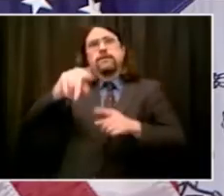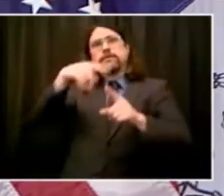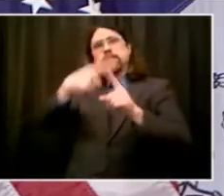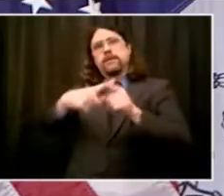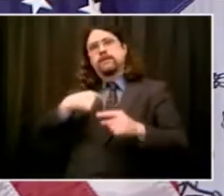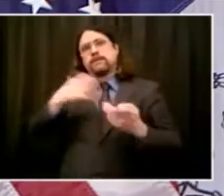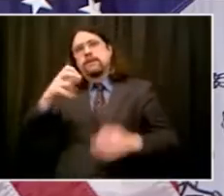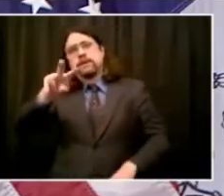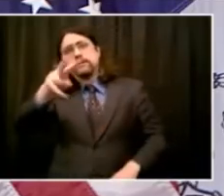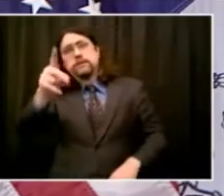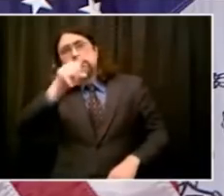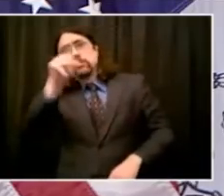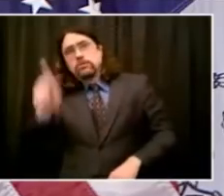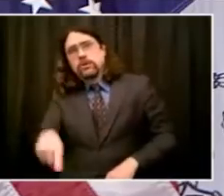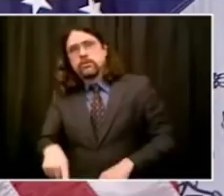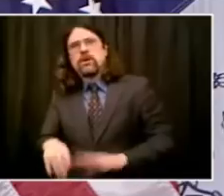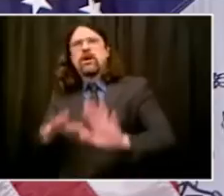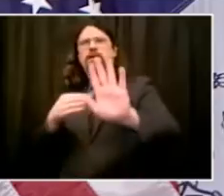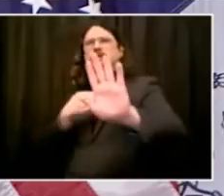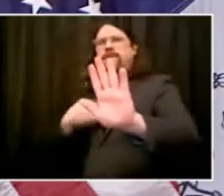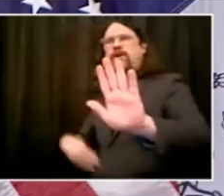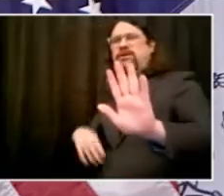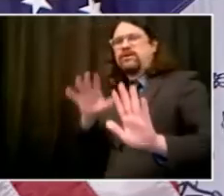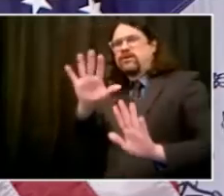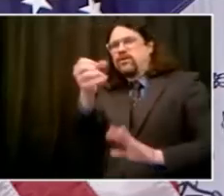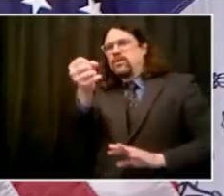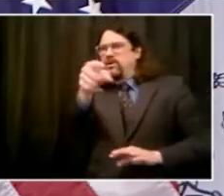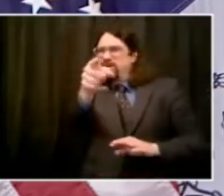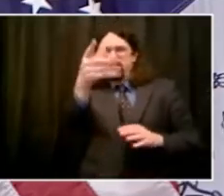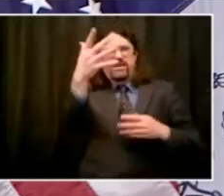gonna do those 2. On